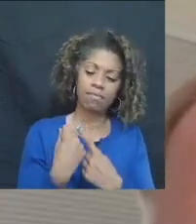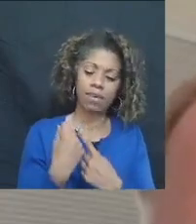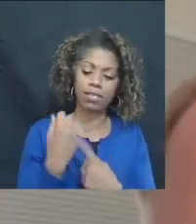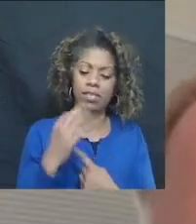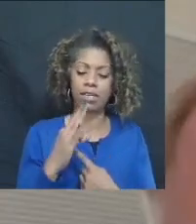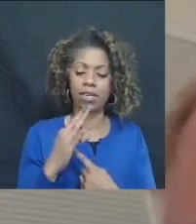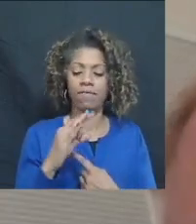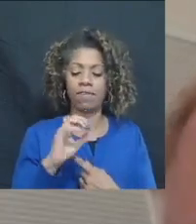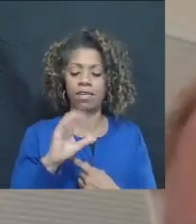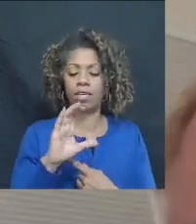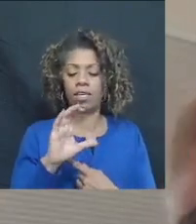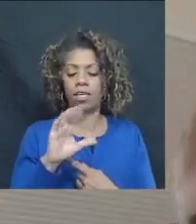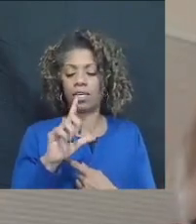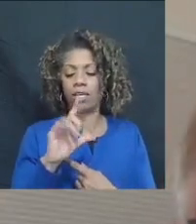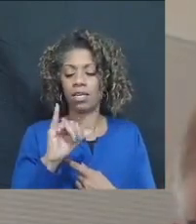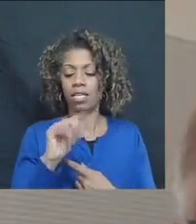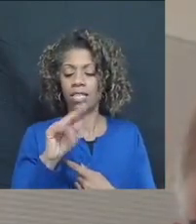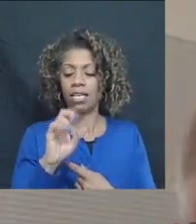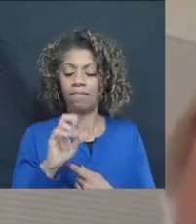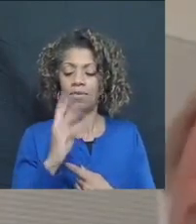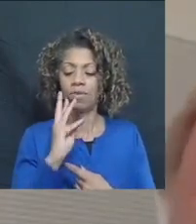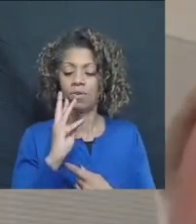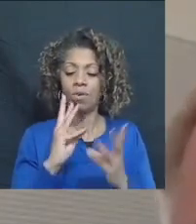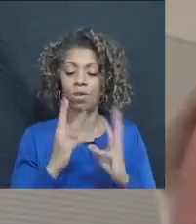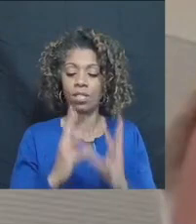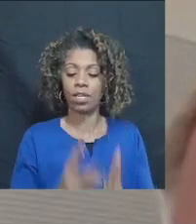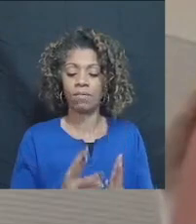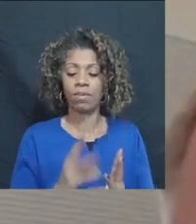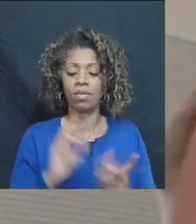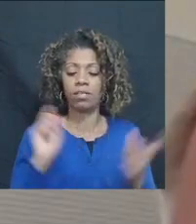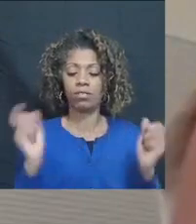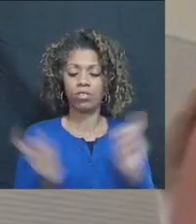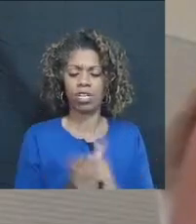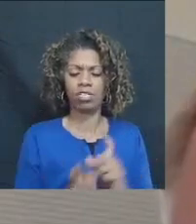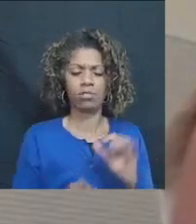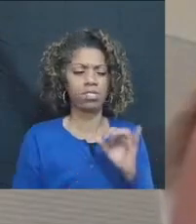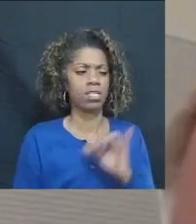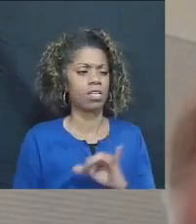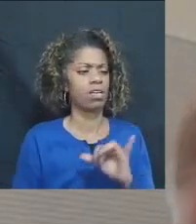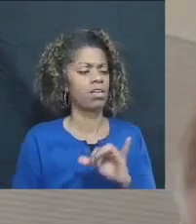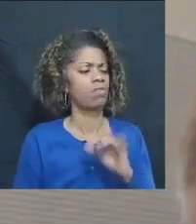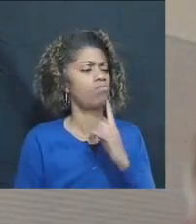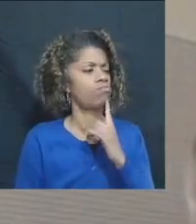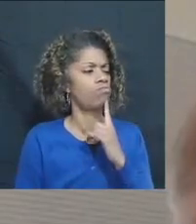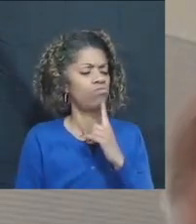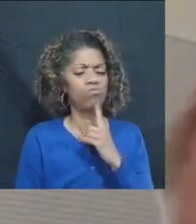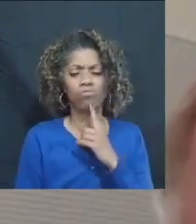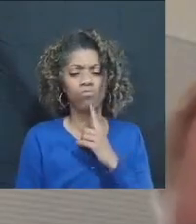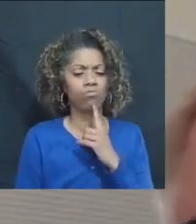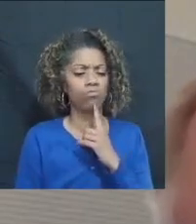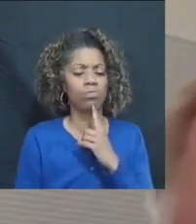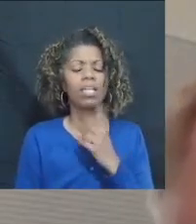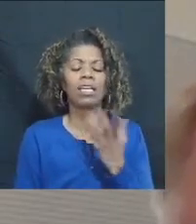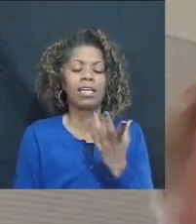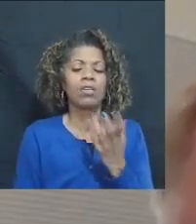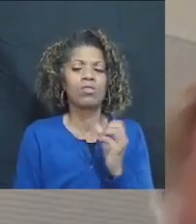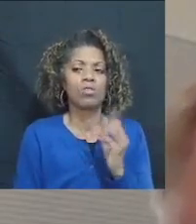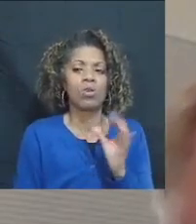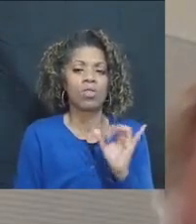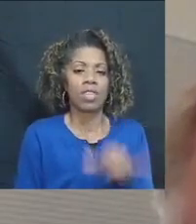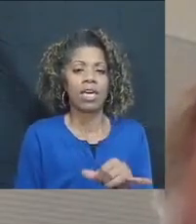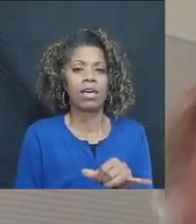massive and, of course, are mostly going to affect underserved populations in a very, very big way. But it's going to affect all of